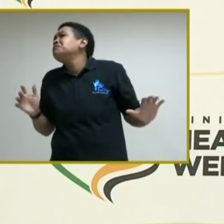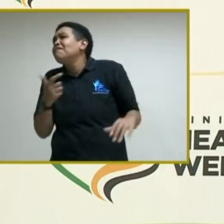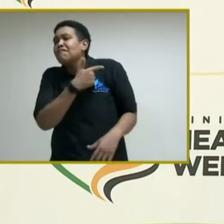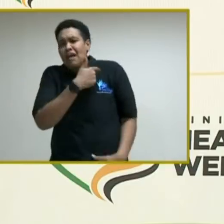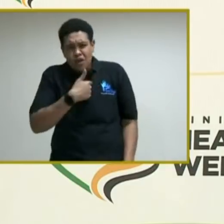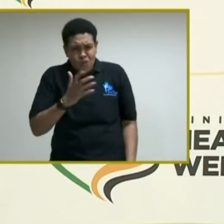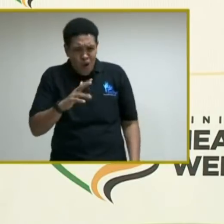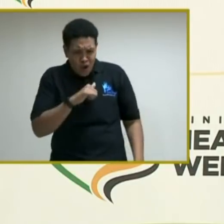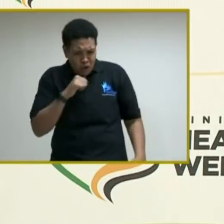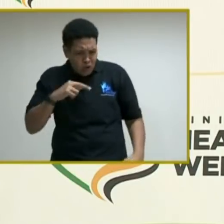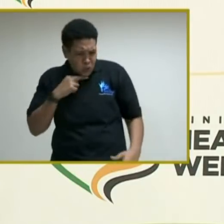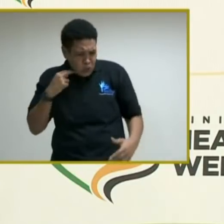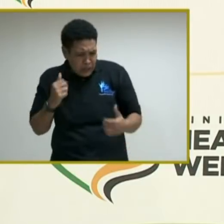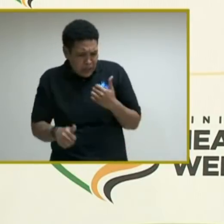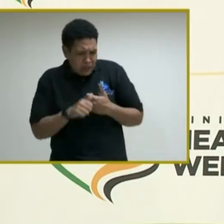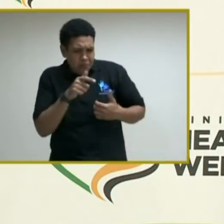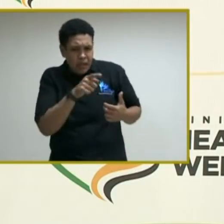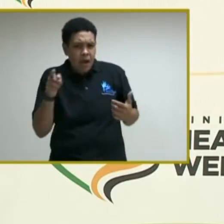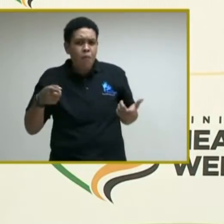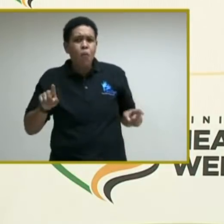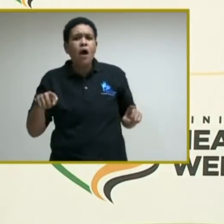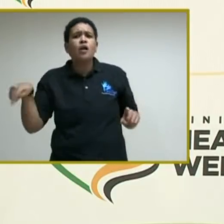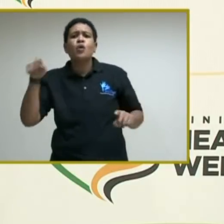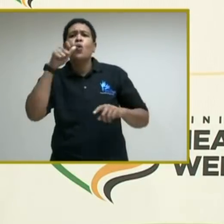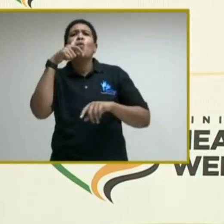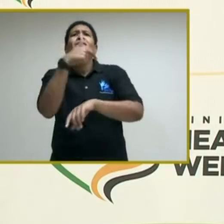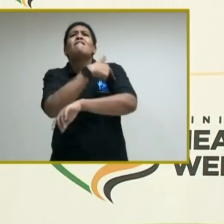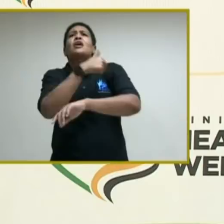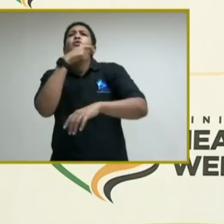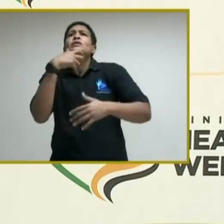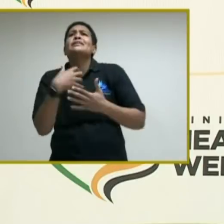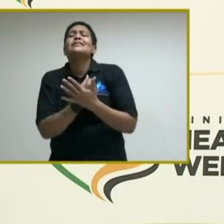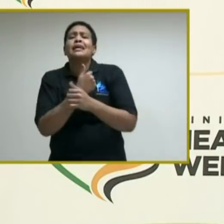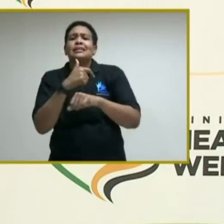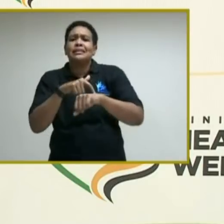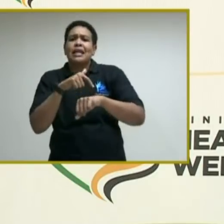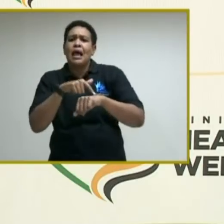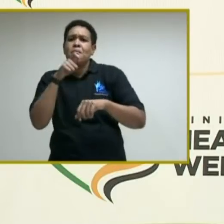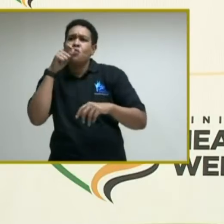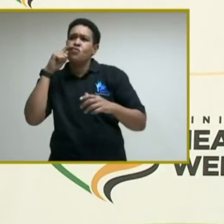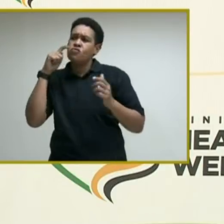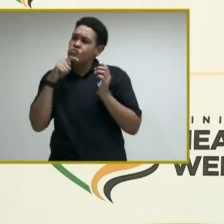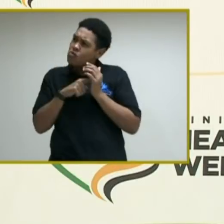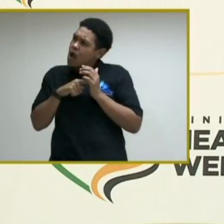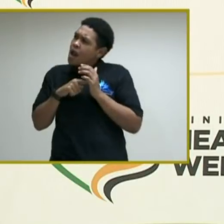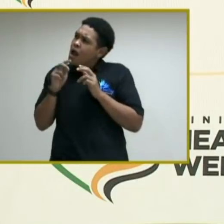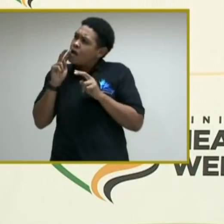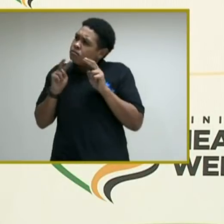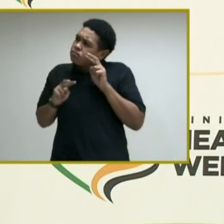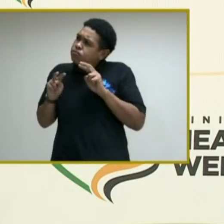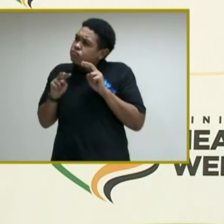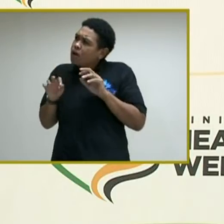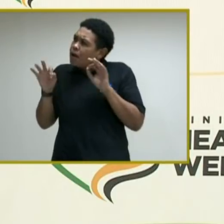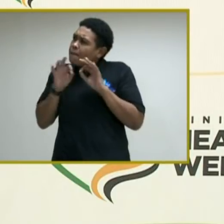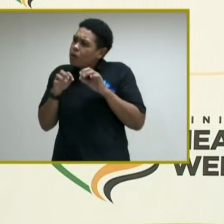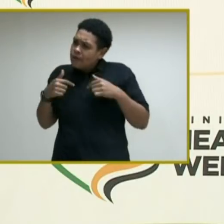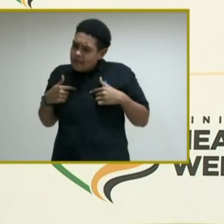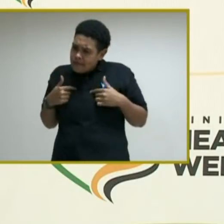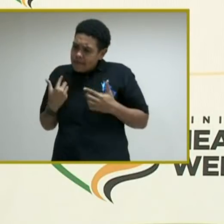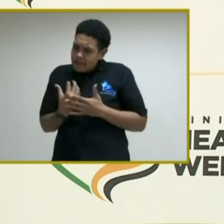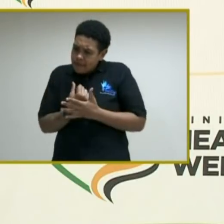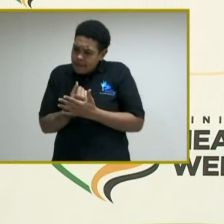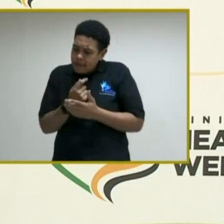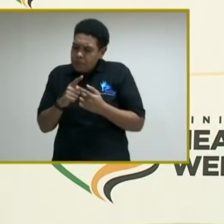while those who have been vaccinated, who have taken the time, who have recognized the importance of it to themselves, to their